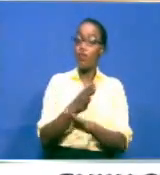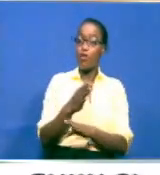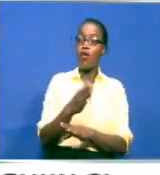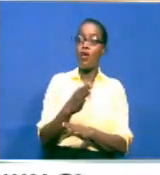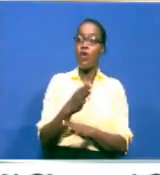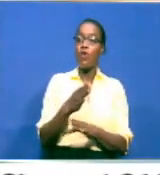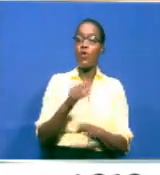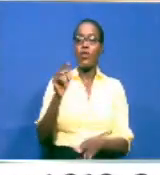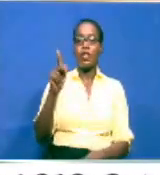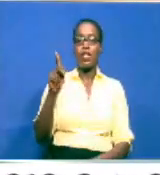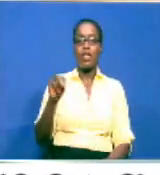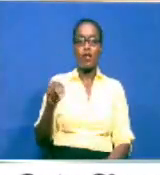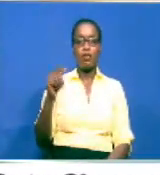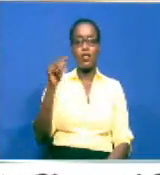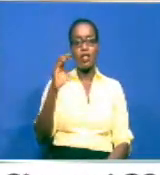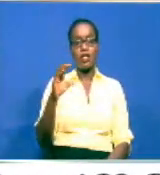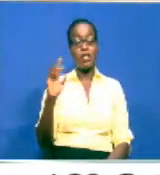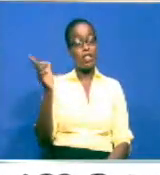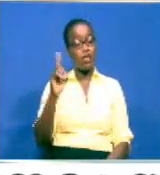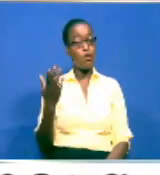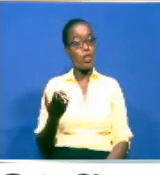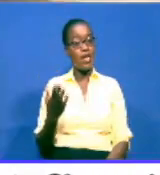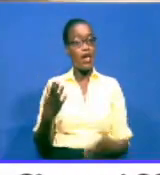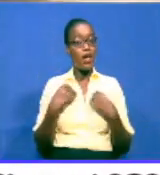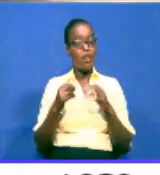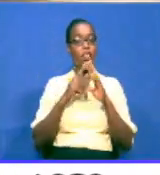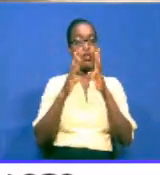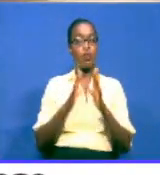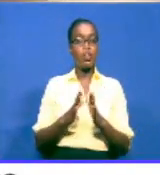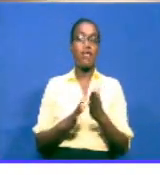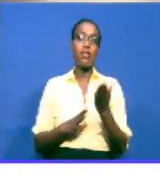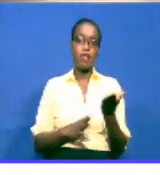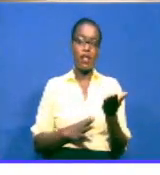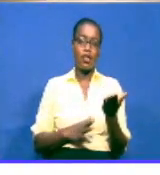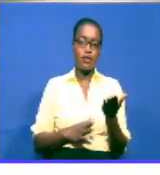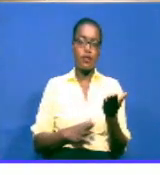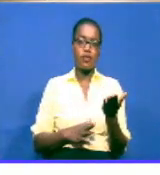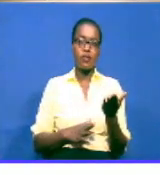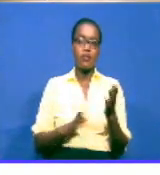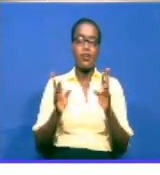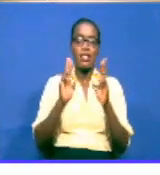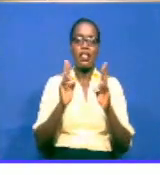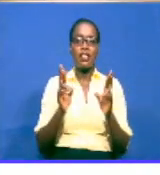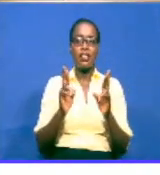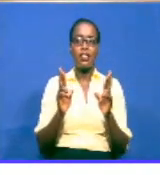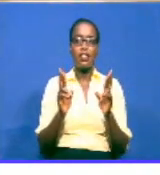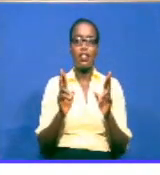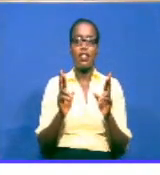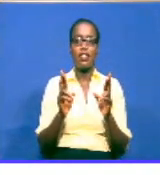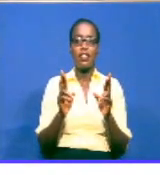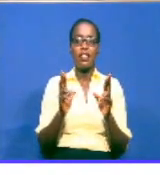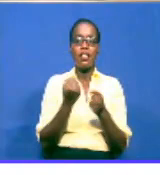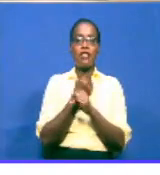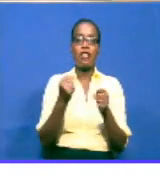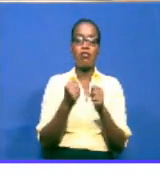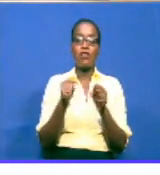heading to KMTC right here in Nairobi, where our health reporter, Purity Musel, is on standby. Of course, there are safety measures being